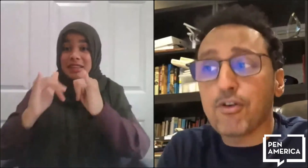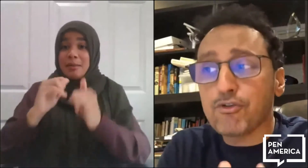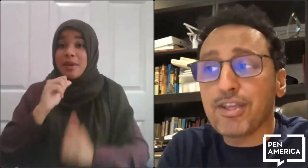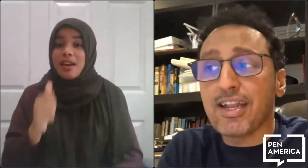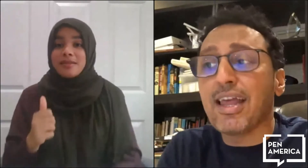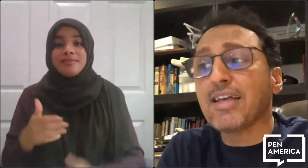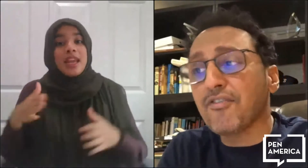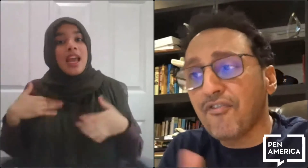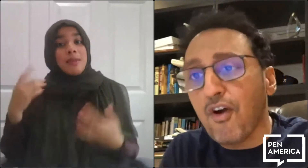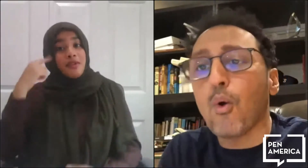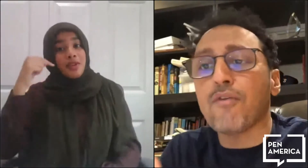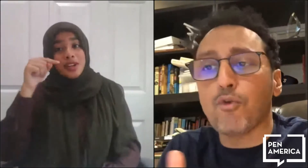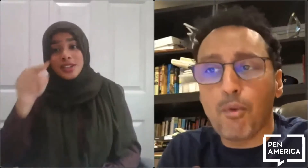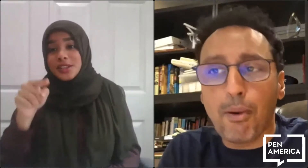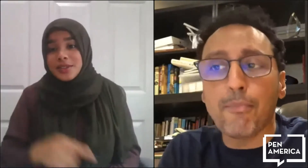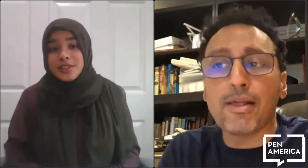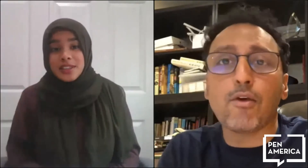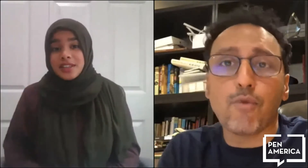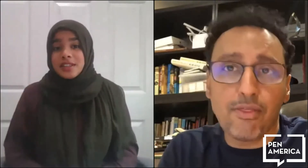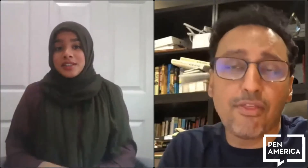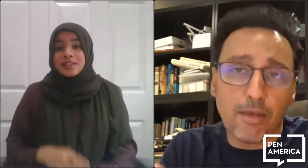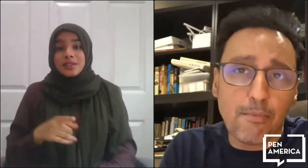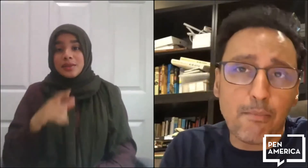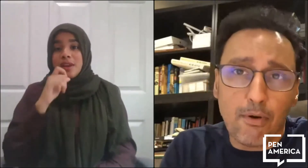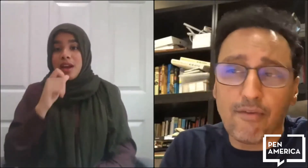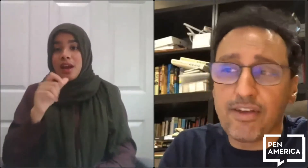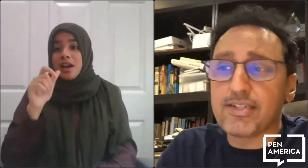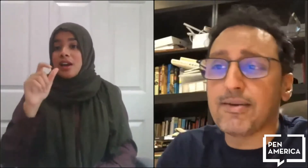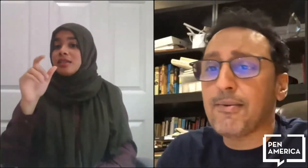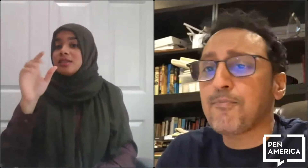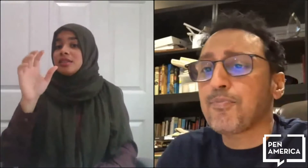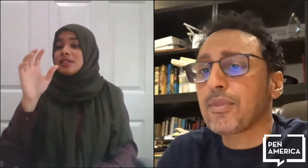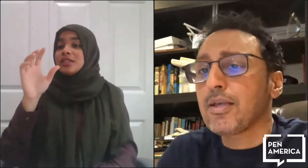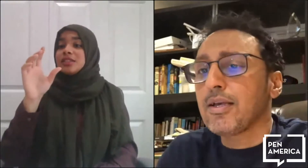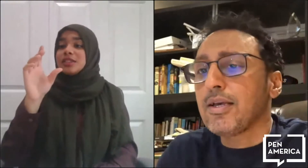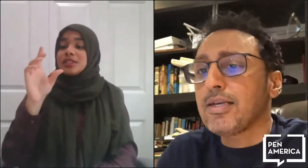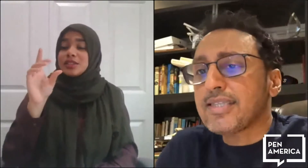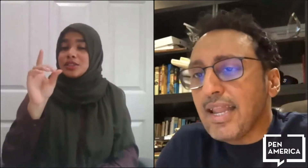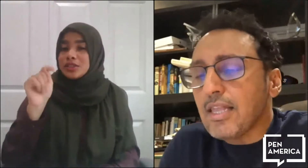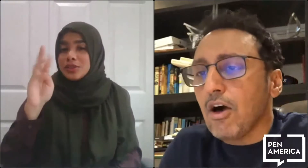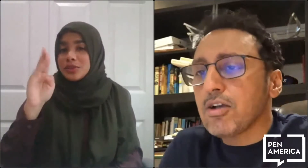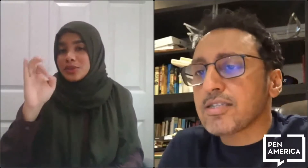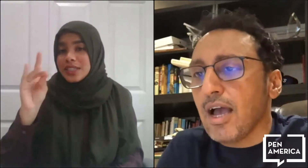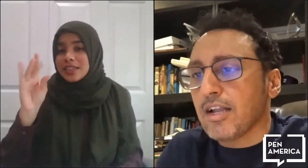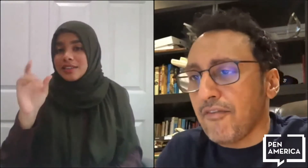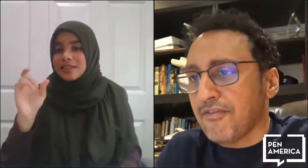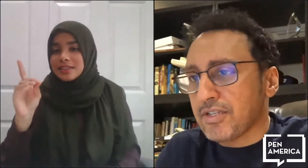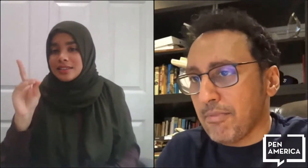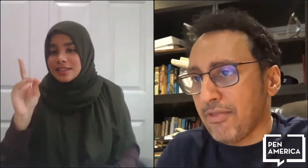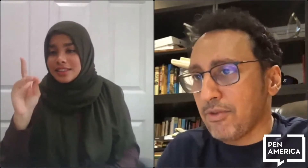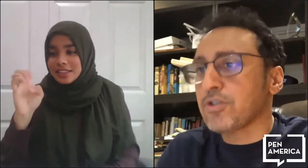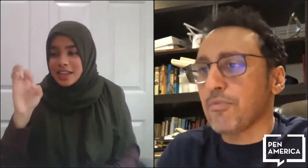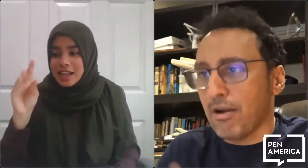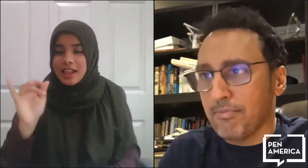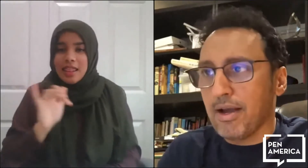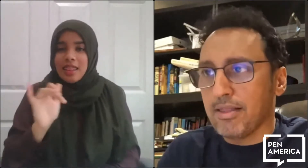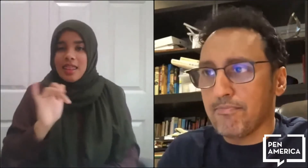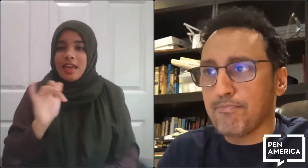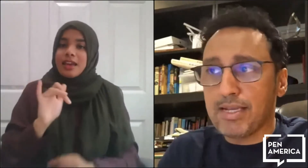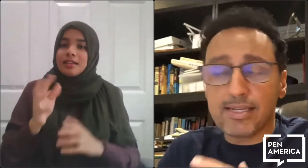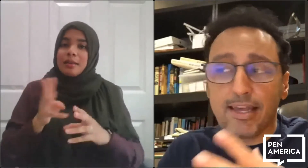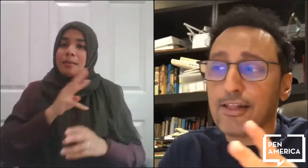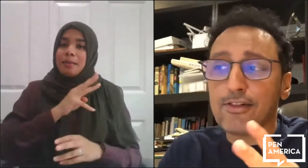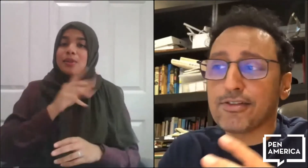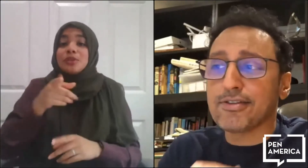and therefore treated as a foe of the Republic rather than a member of it. Standing alongside Officer Matthews, surrounded by